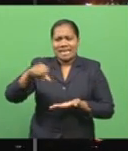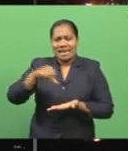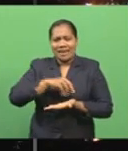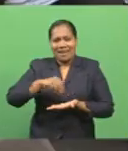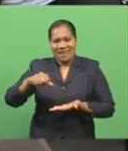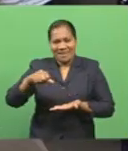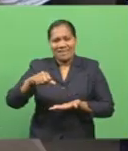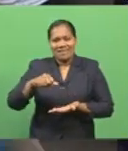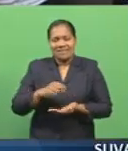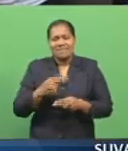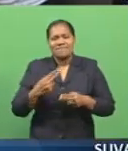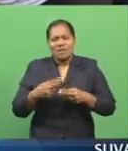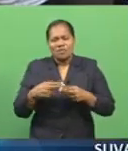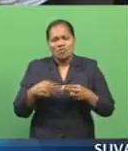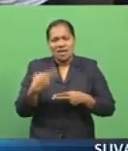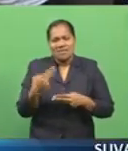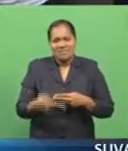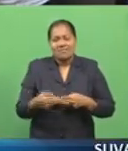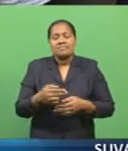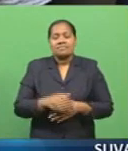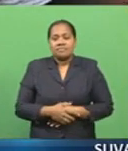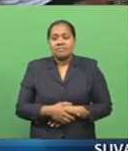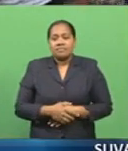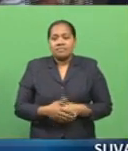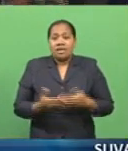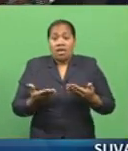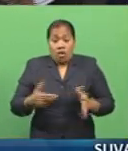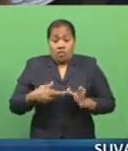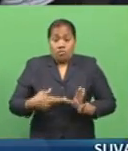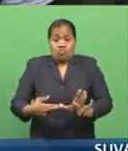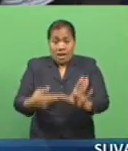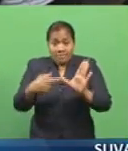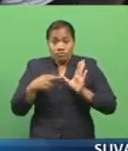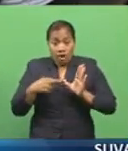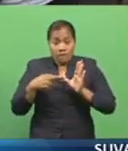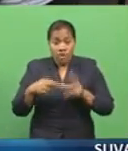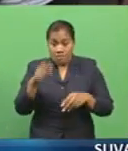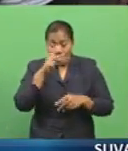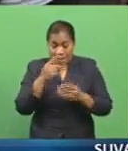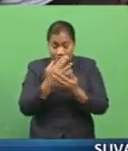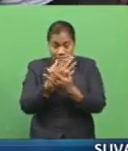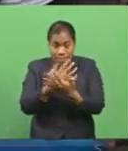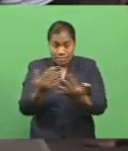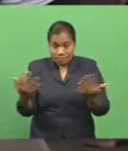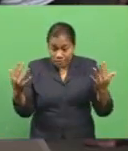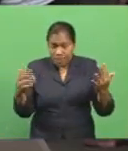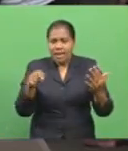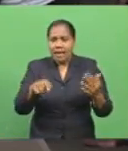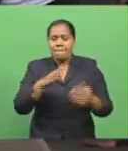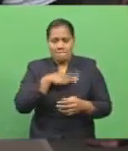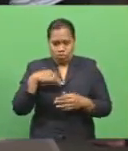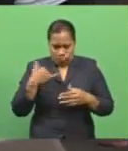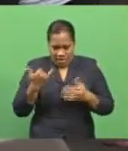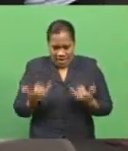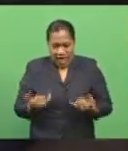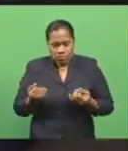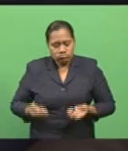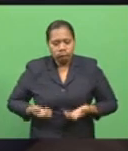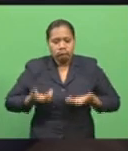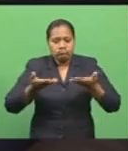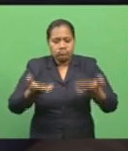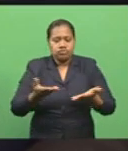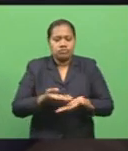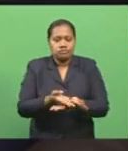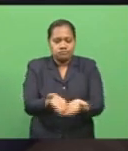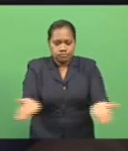details. Due to an overwhelming response from the public, the ministry has rolled out its second phase of distribution. We